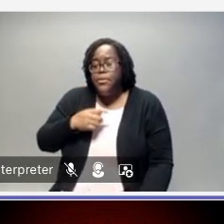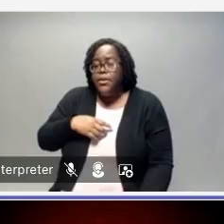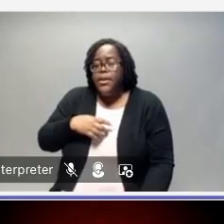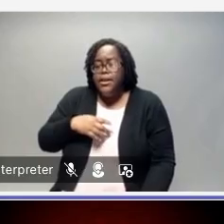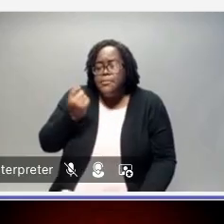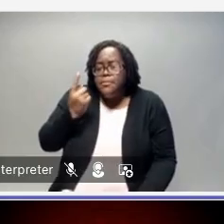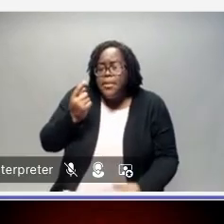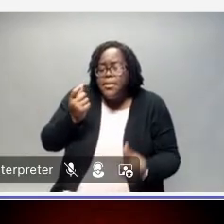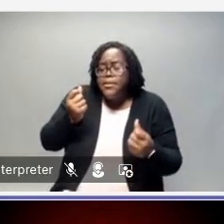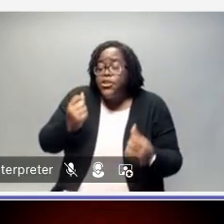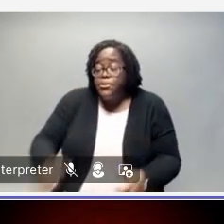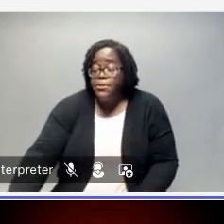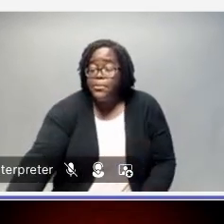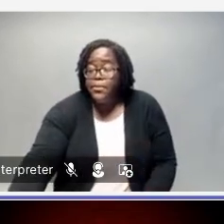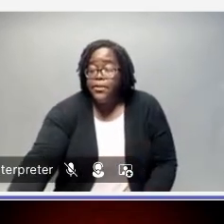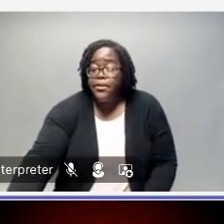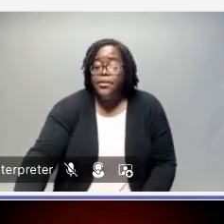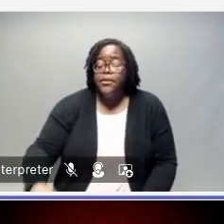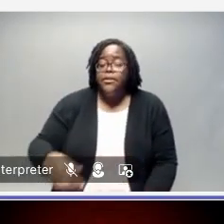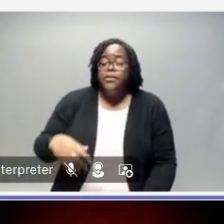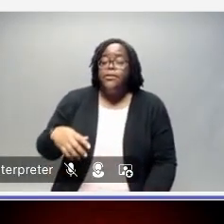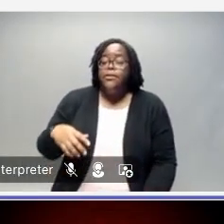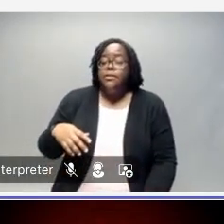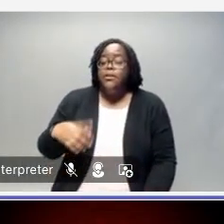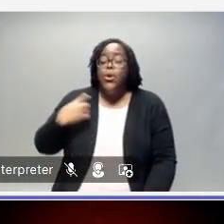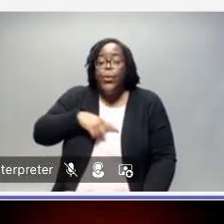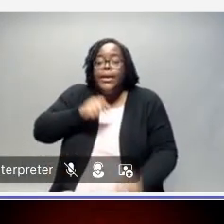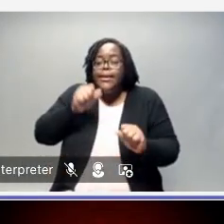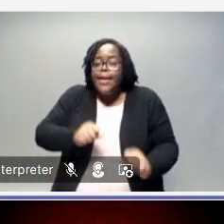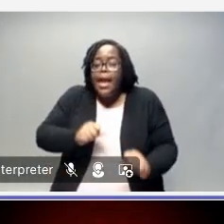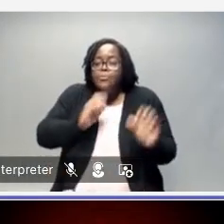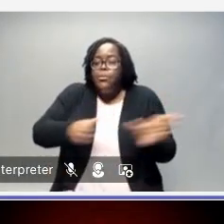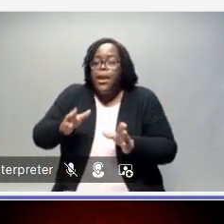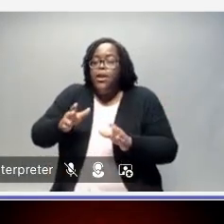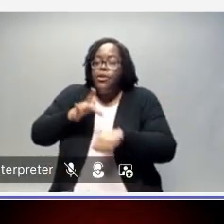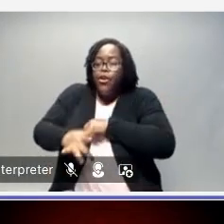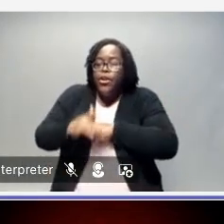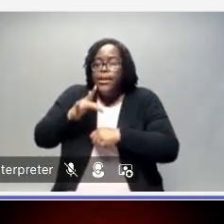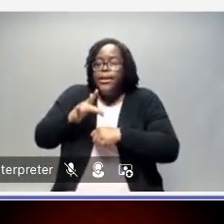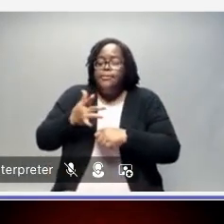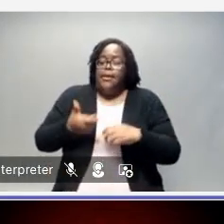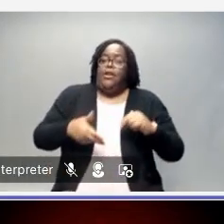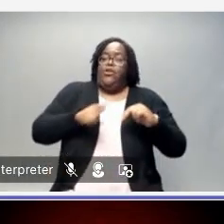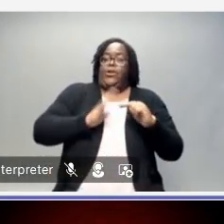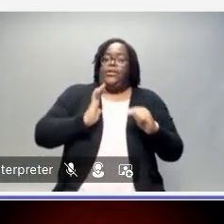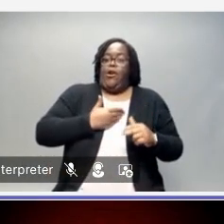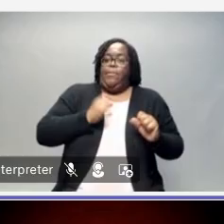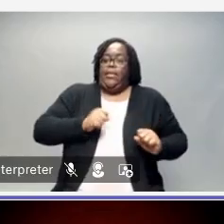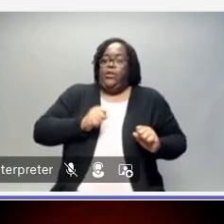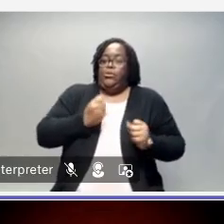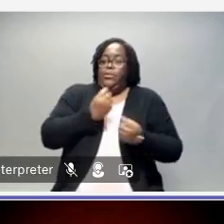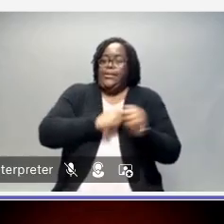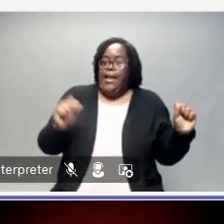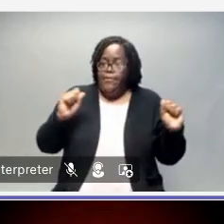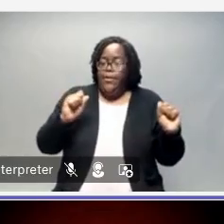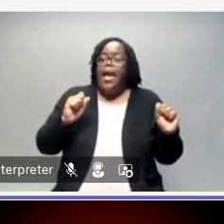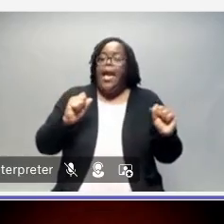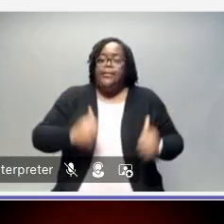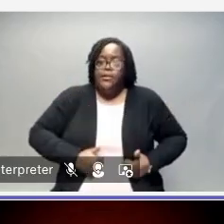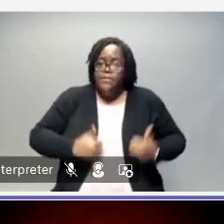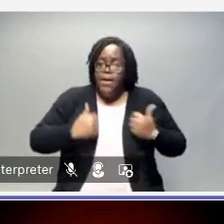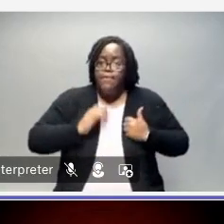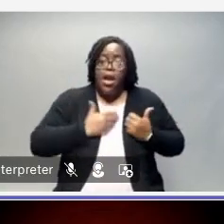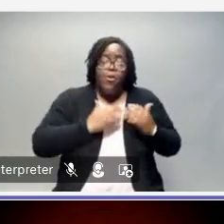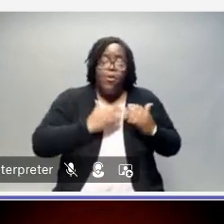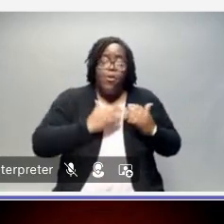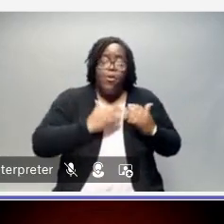be here earlier in the summer than normal. We can prepare early and increase our personal safety and the survivability chances of our homes with defensible space